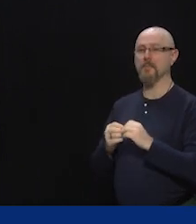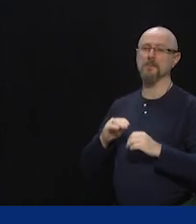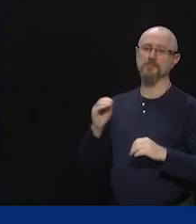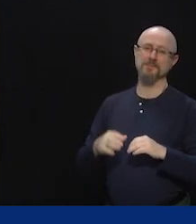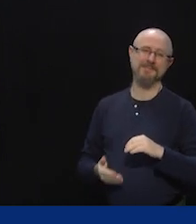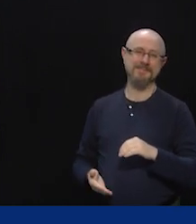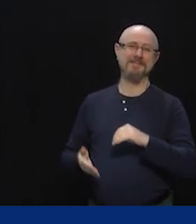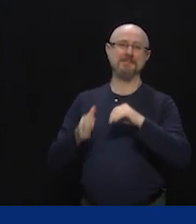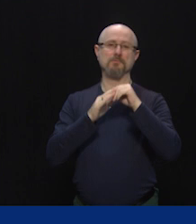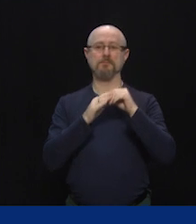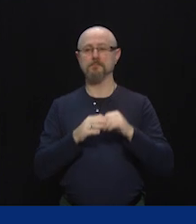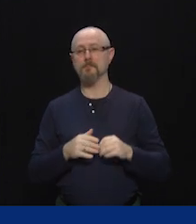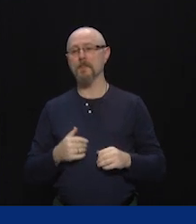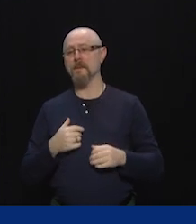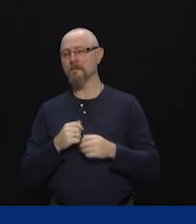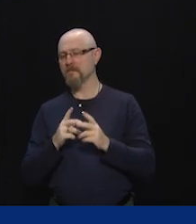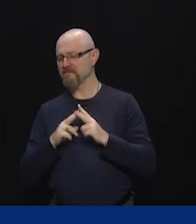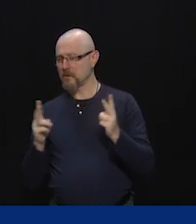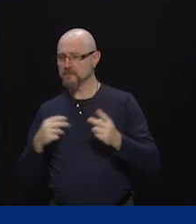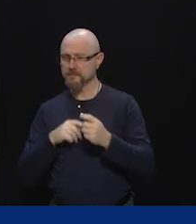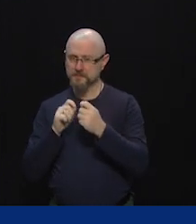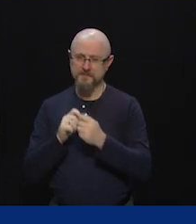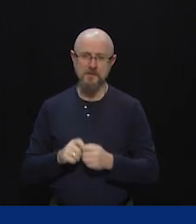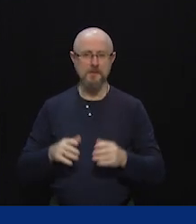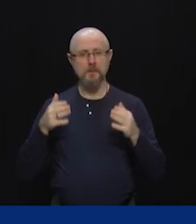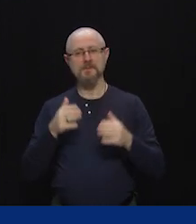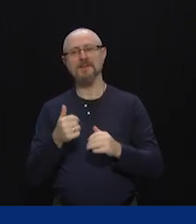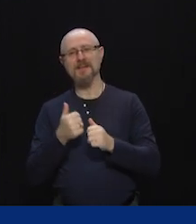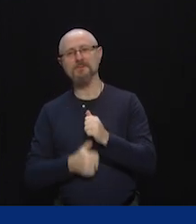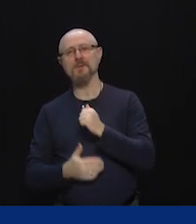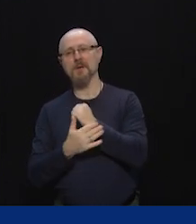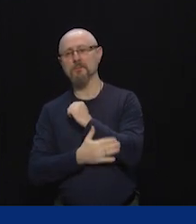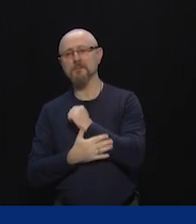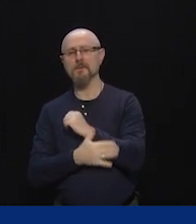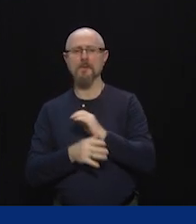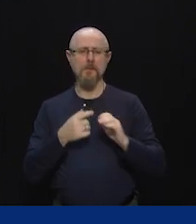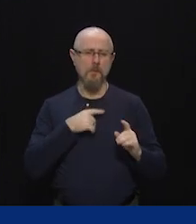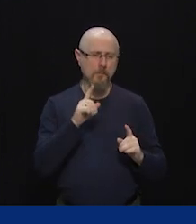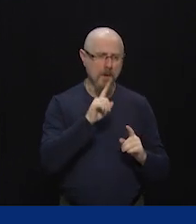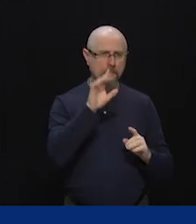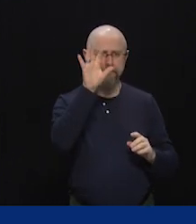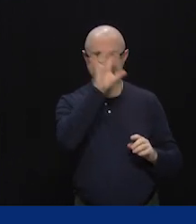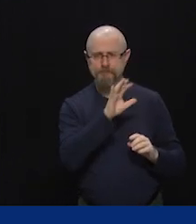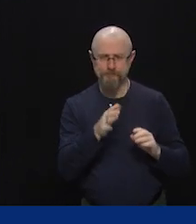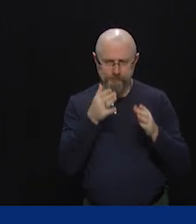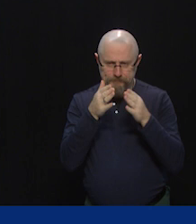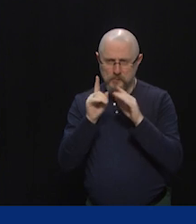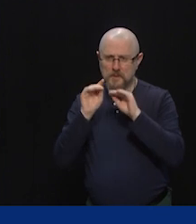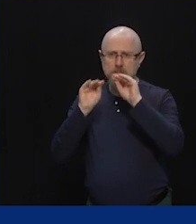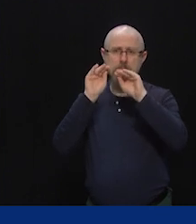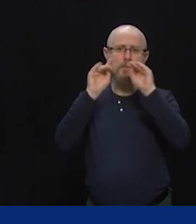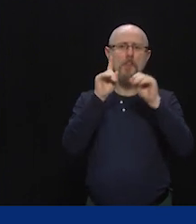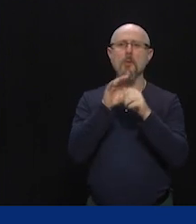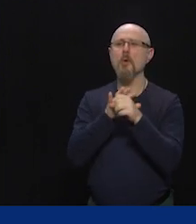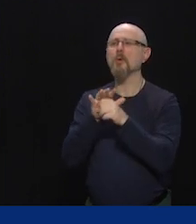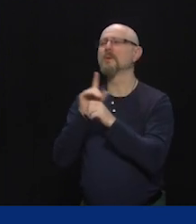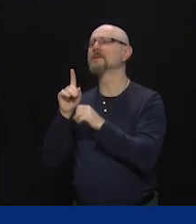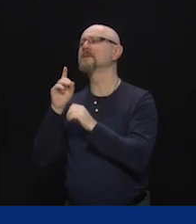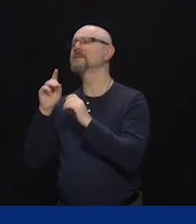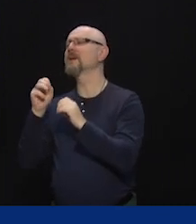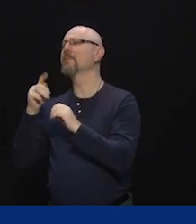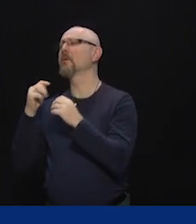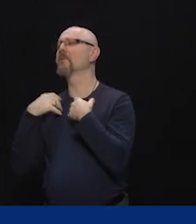very granular way, county by county, looking at the local health department